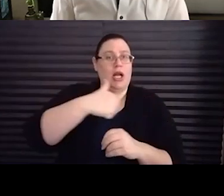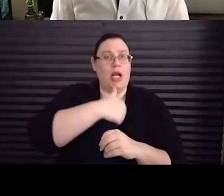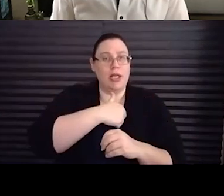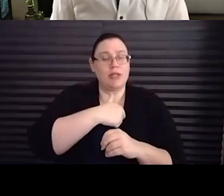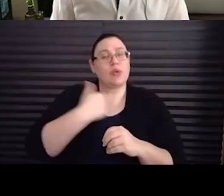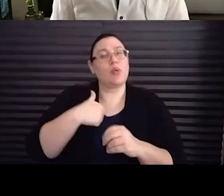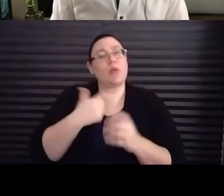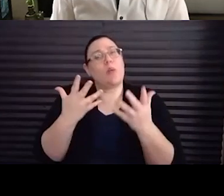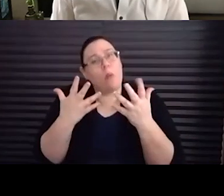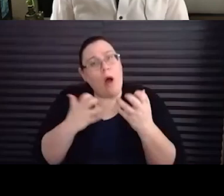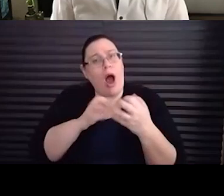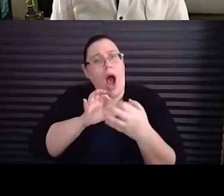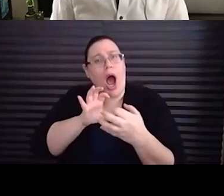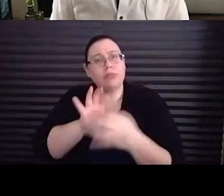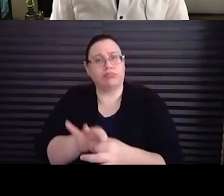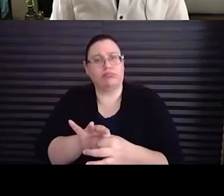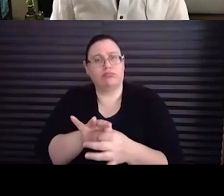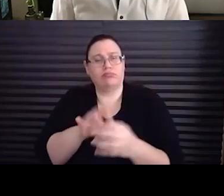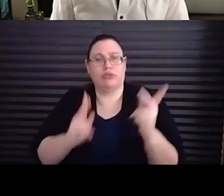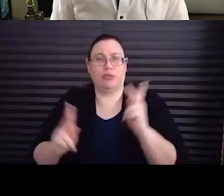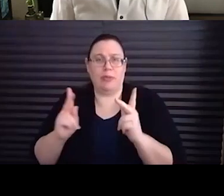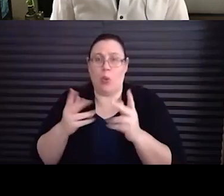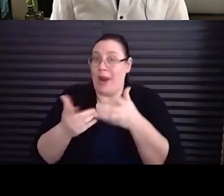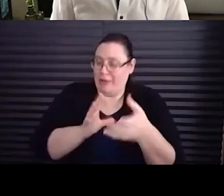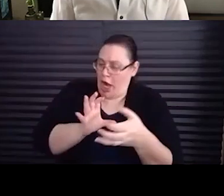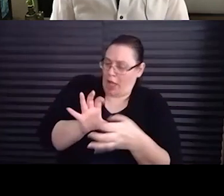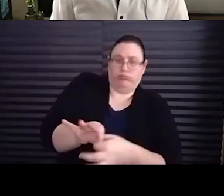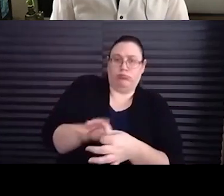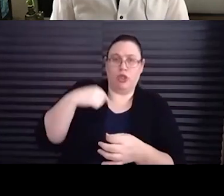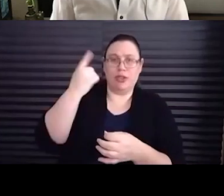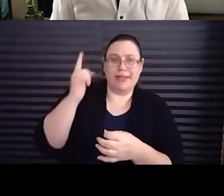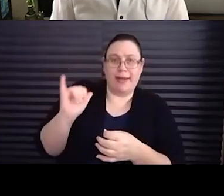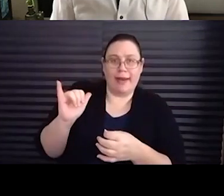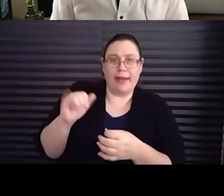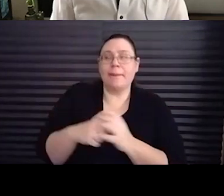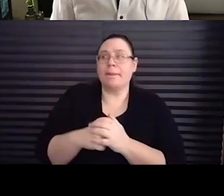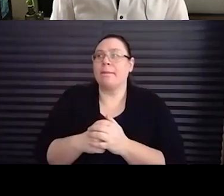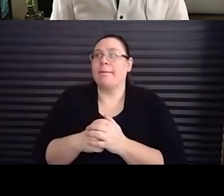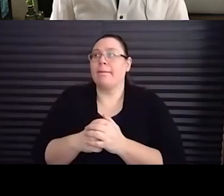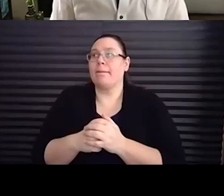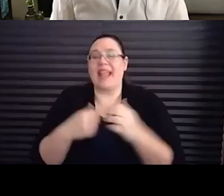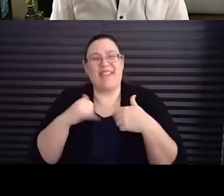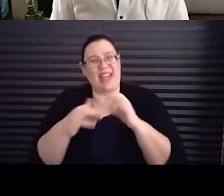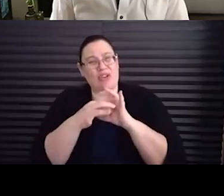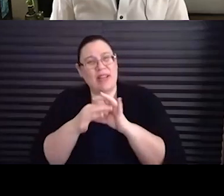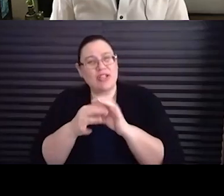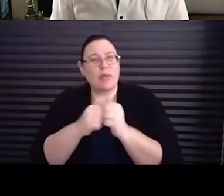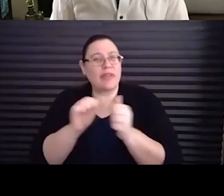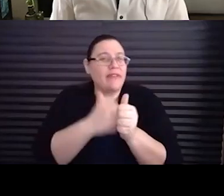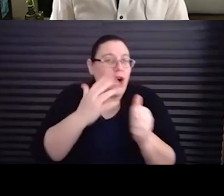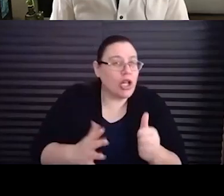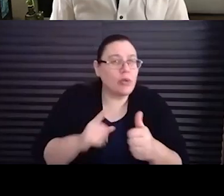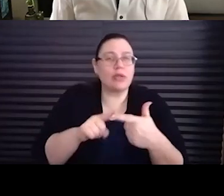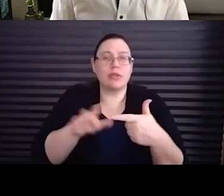desire connection in whatever form that might kind of be. And I think, again, having those relationships with your followers, with your